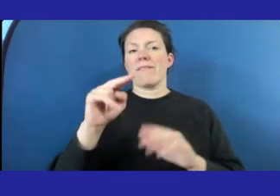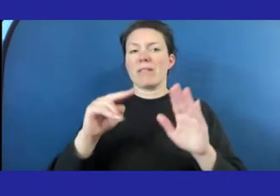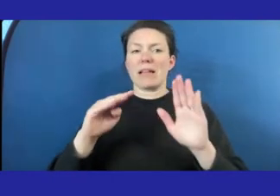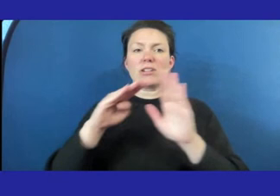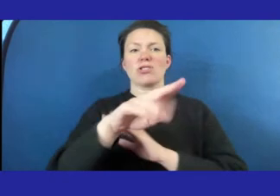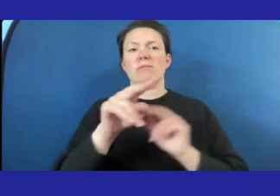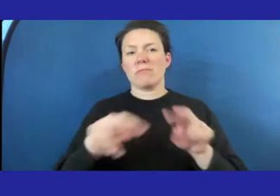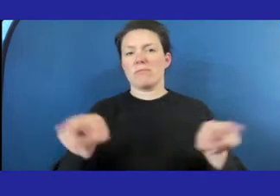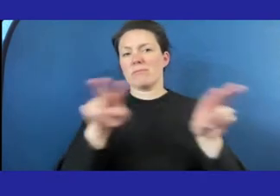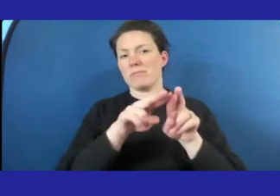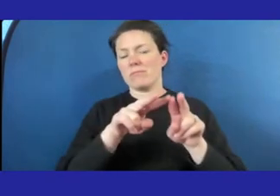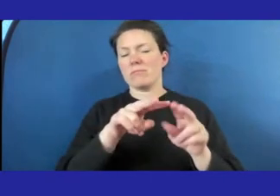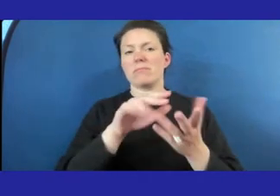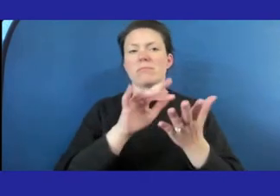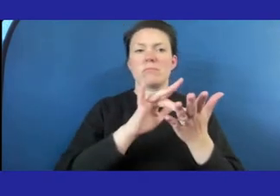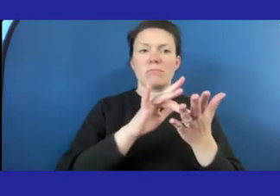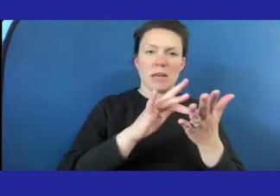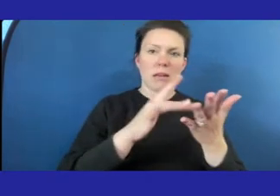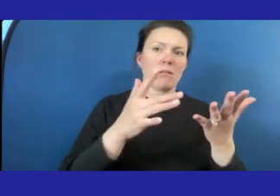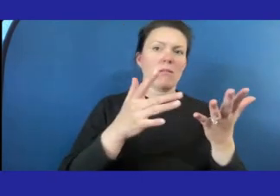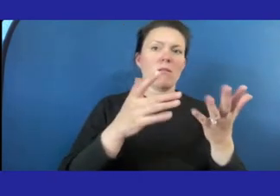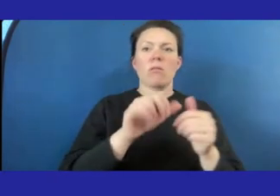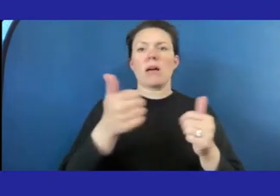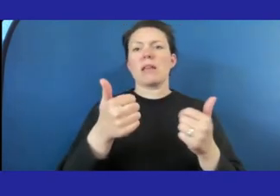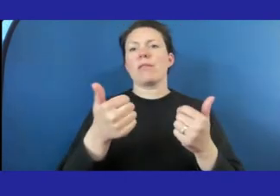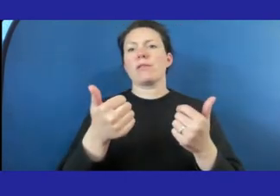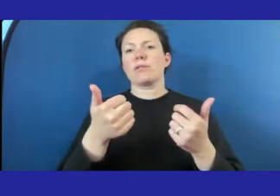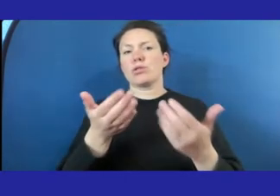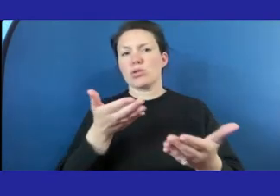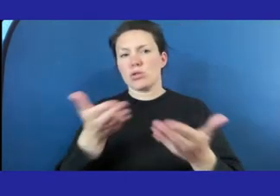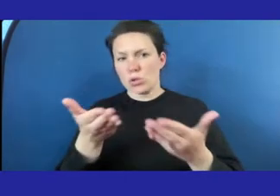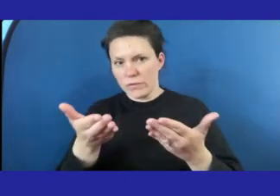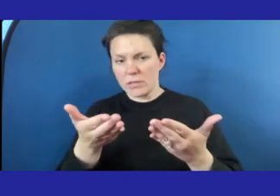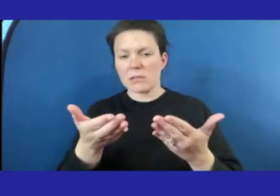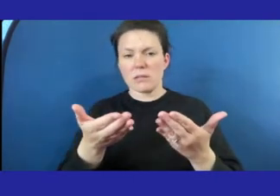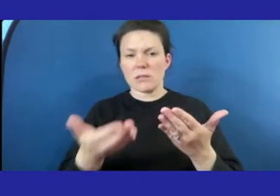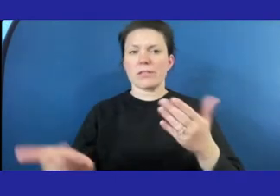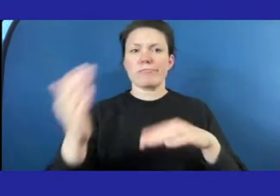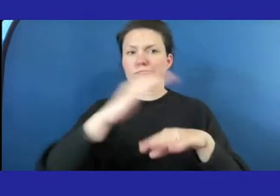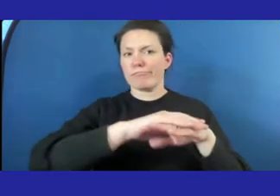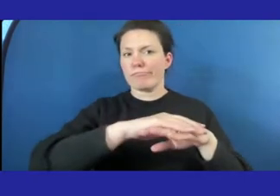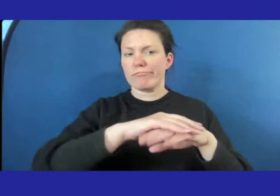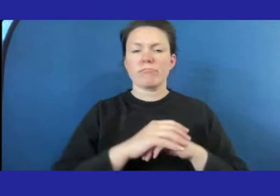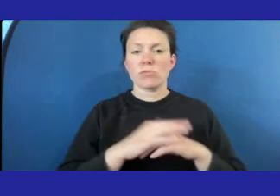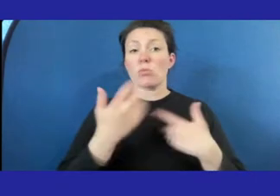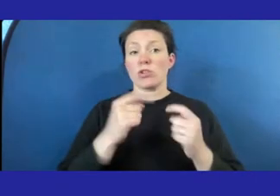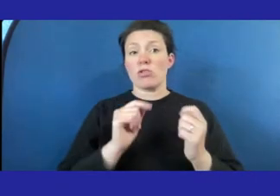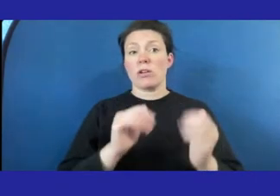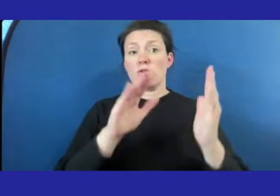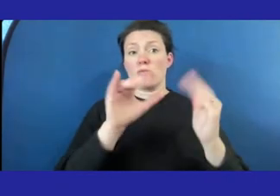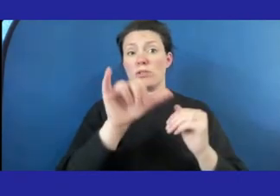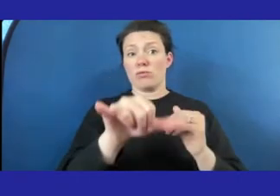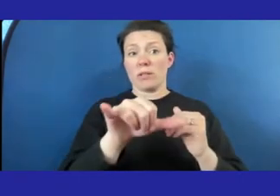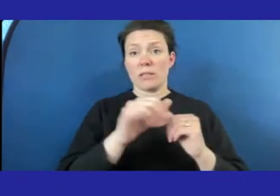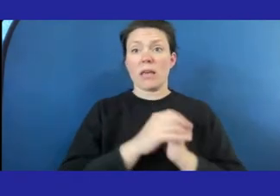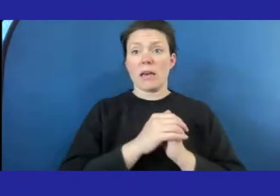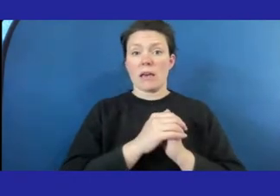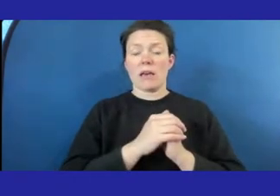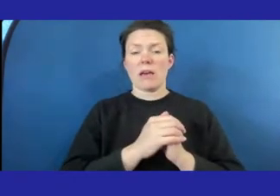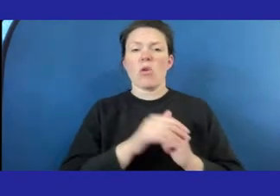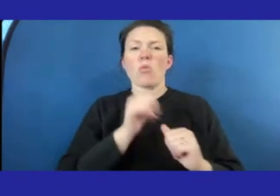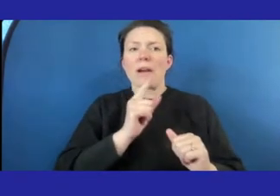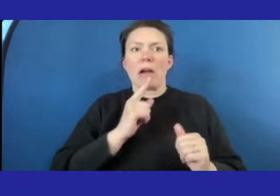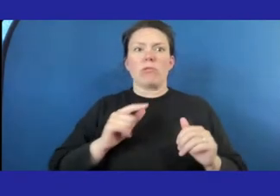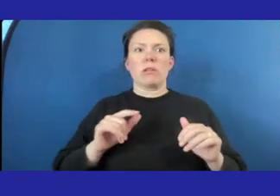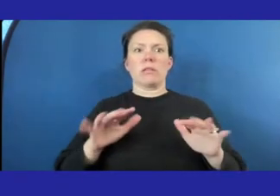chain, drugs and other goods and services. So we are addressing it. We're not, too nervous at